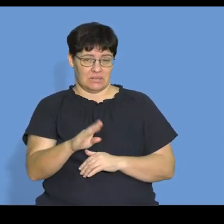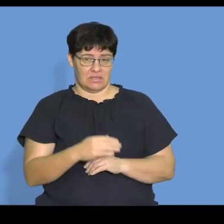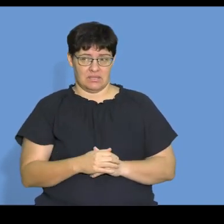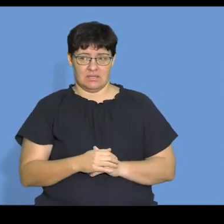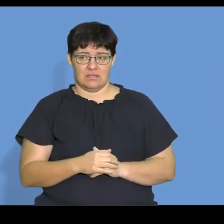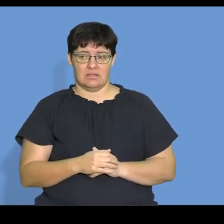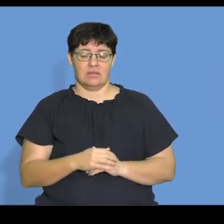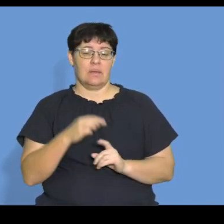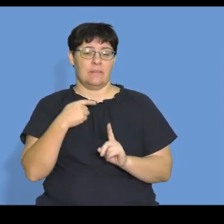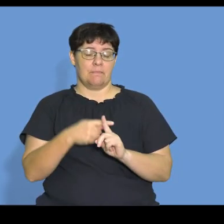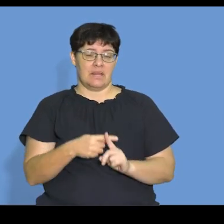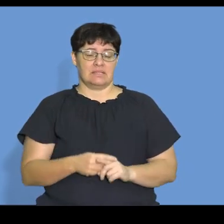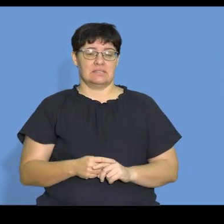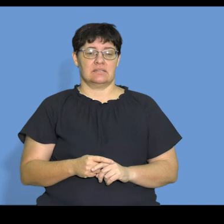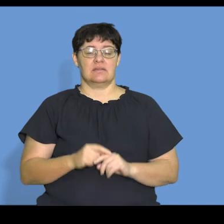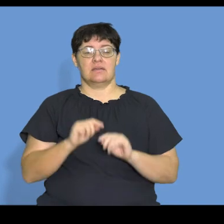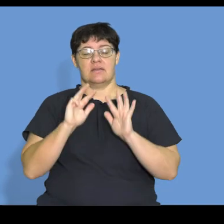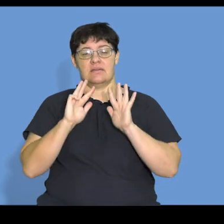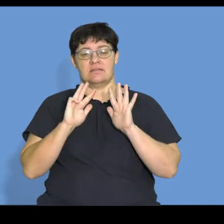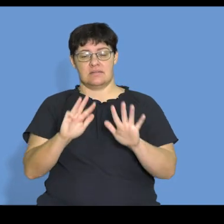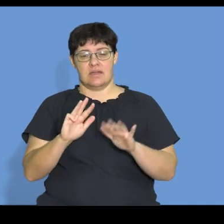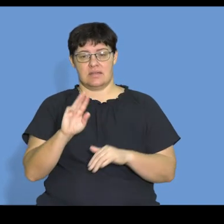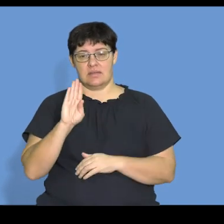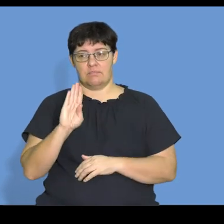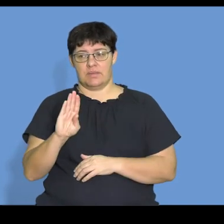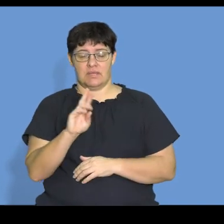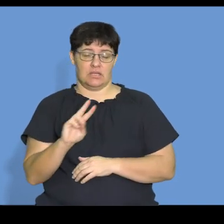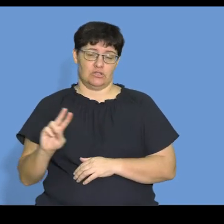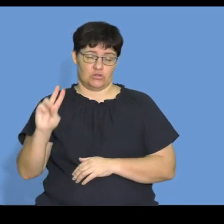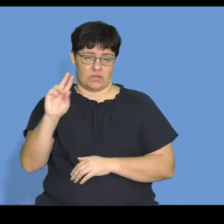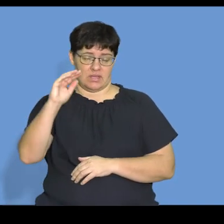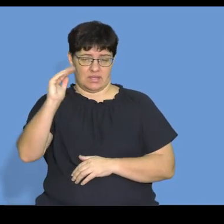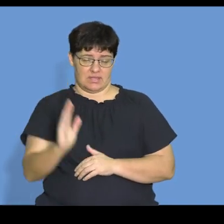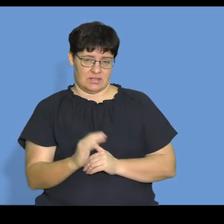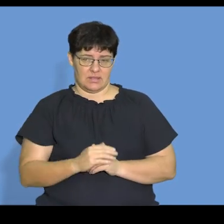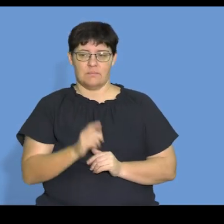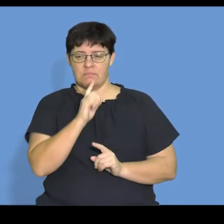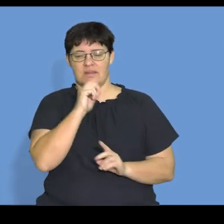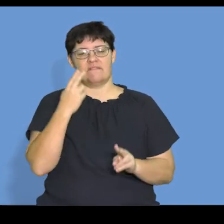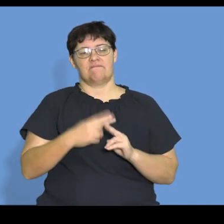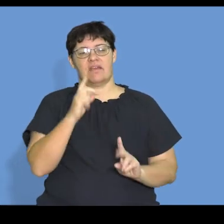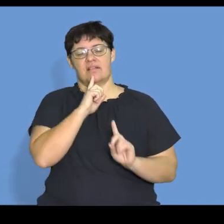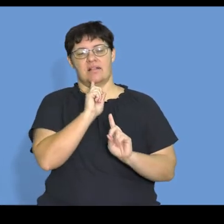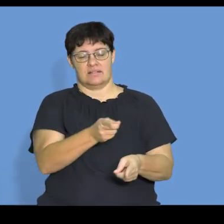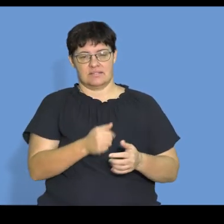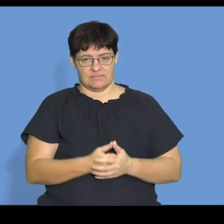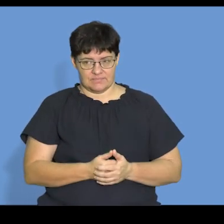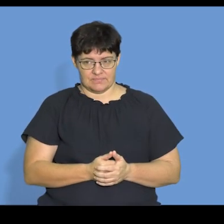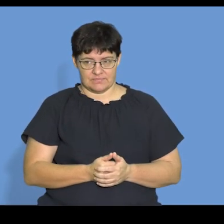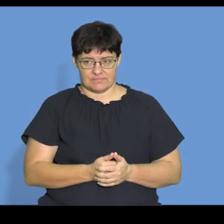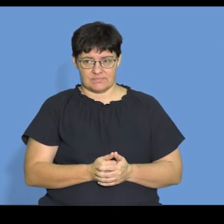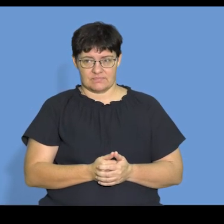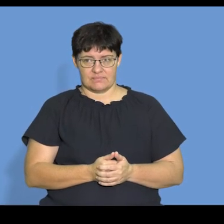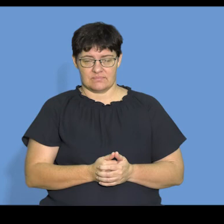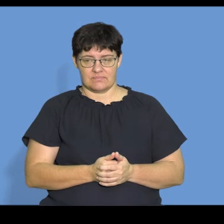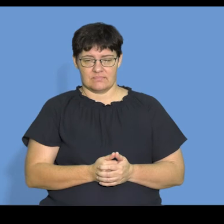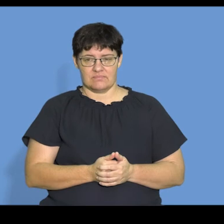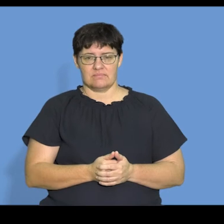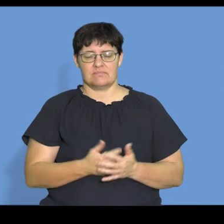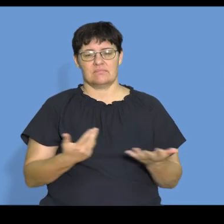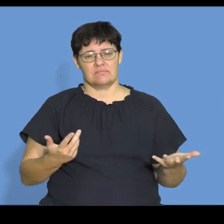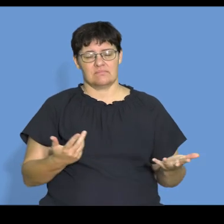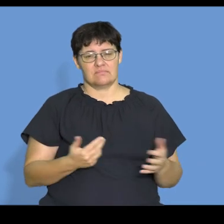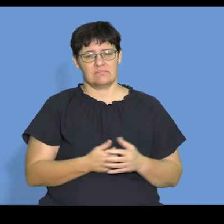6b plus the 9b squared. And that will be the final answer there.